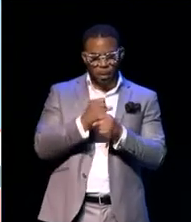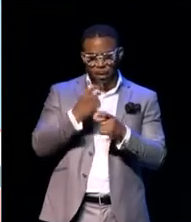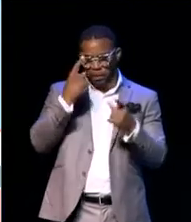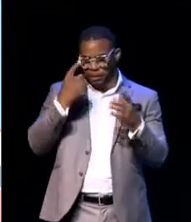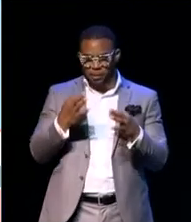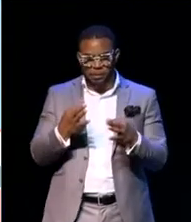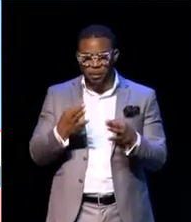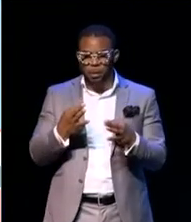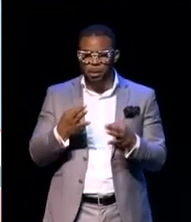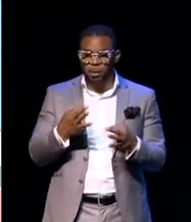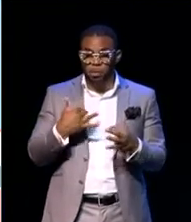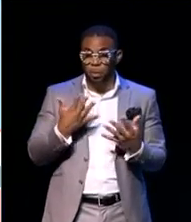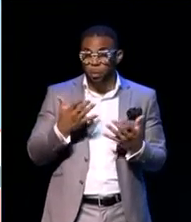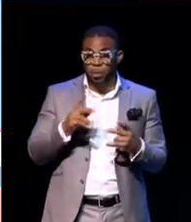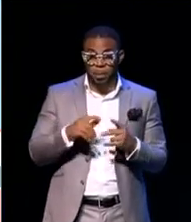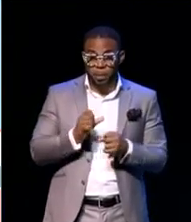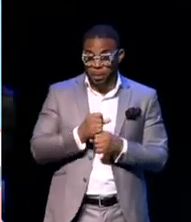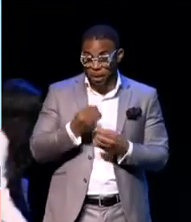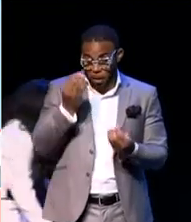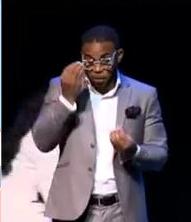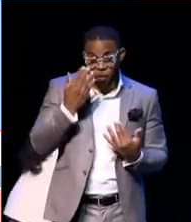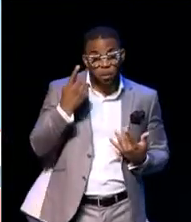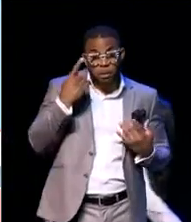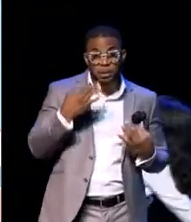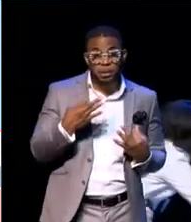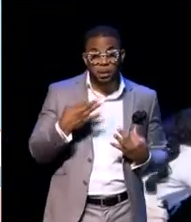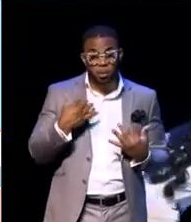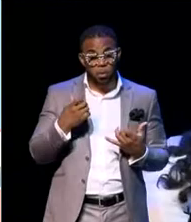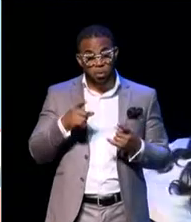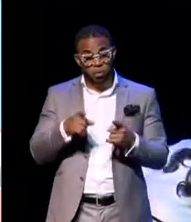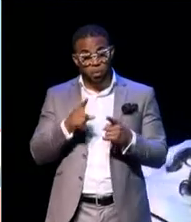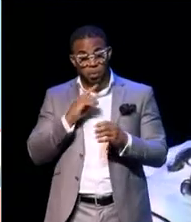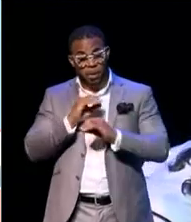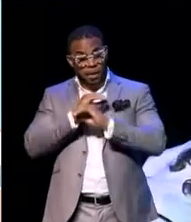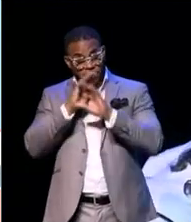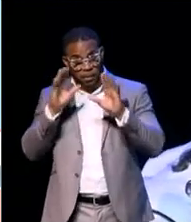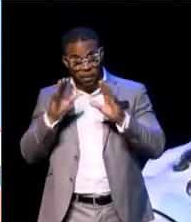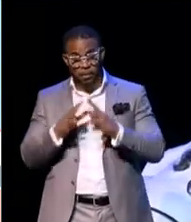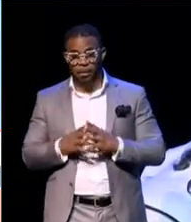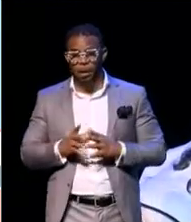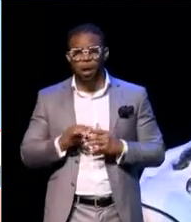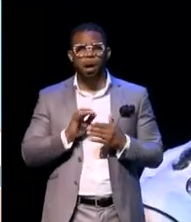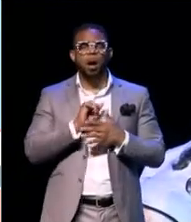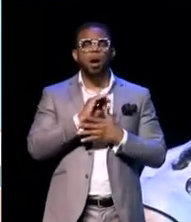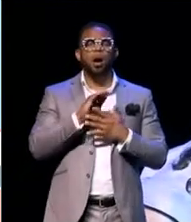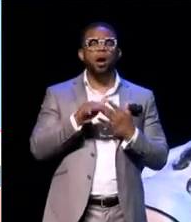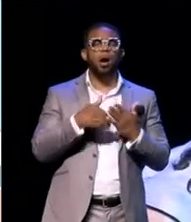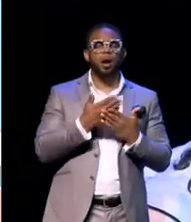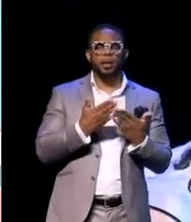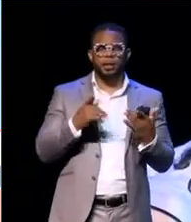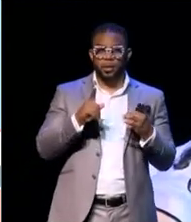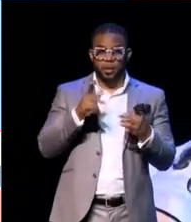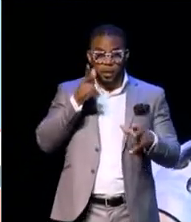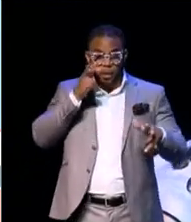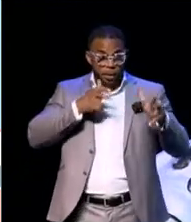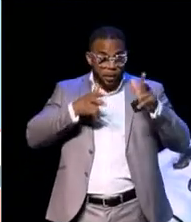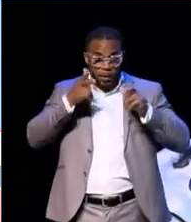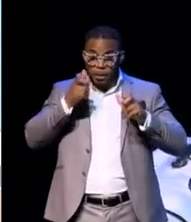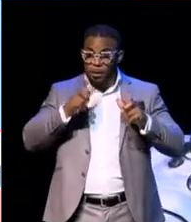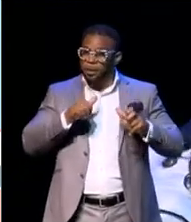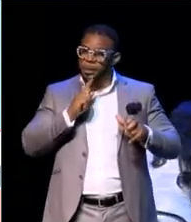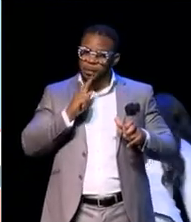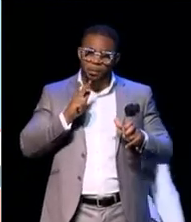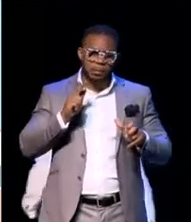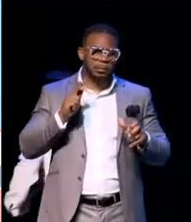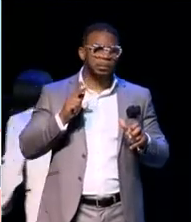these decisions, we want people to make informed decisions, but we want you to be clear on all of the things that you're hearing and not